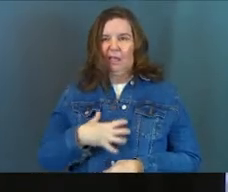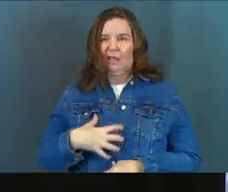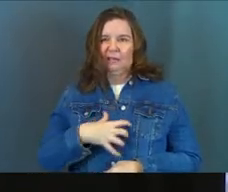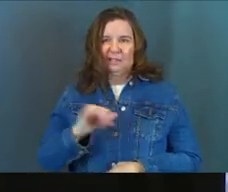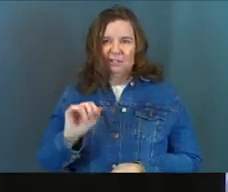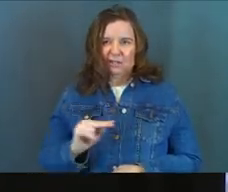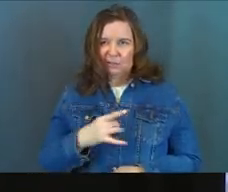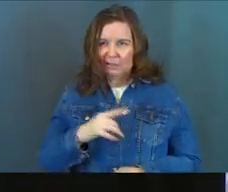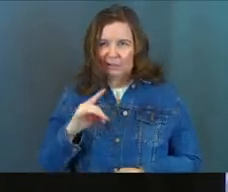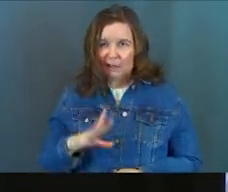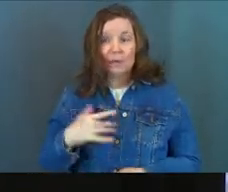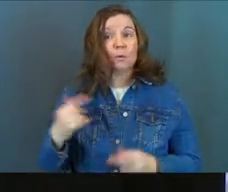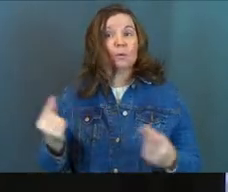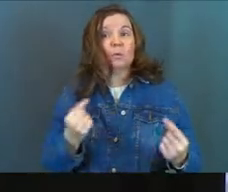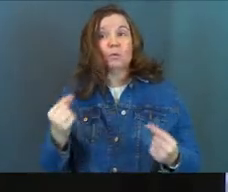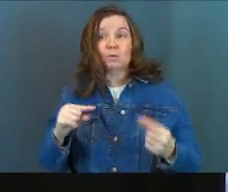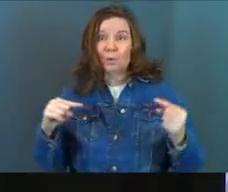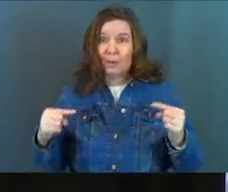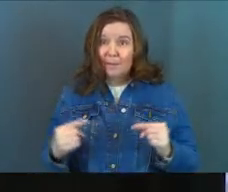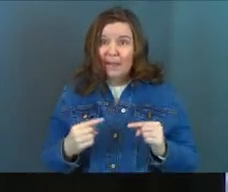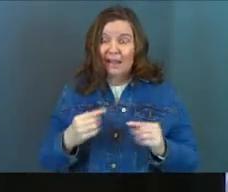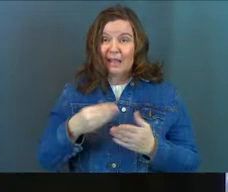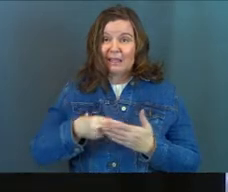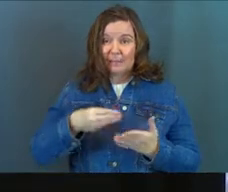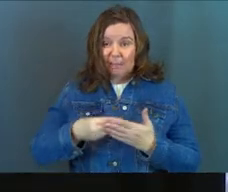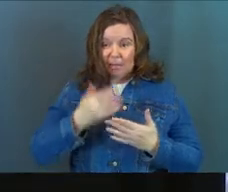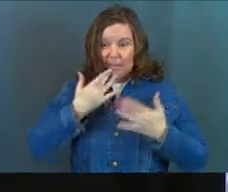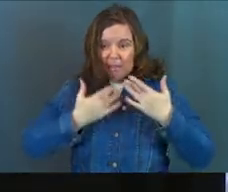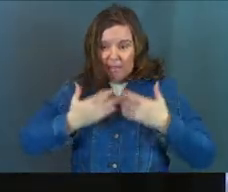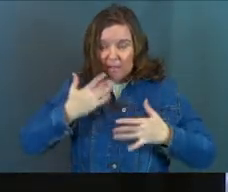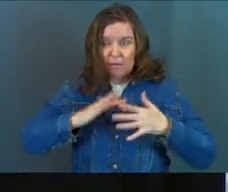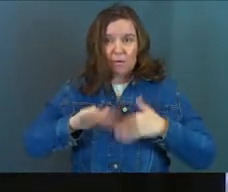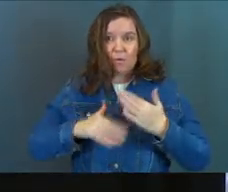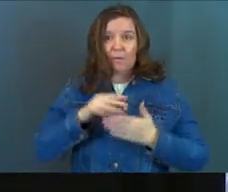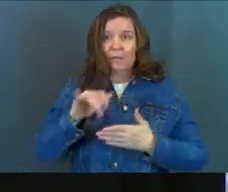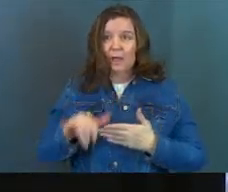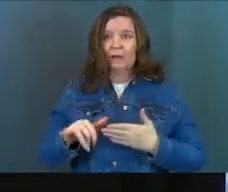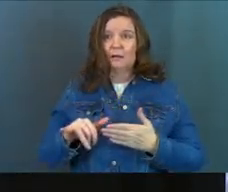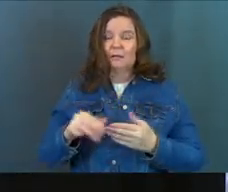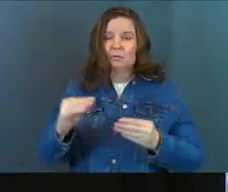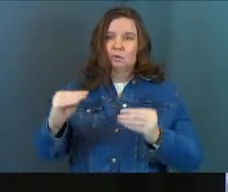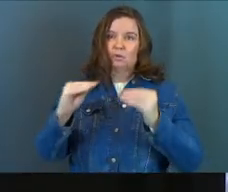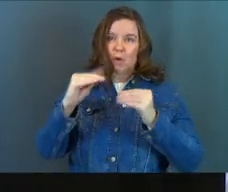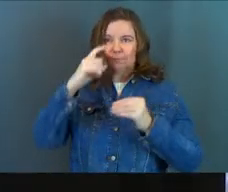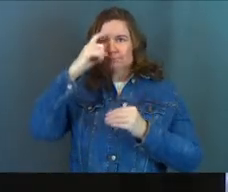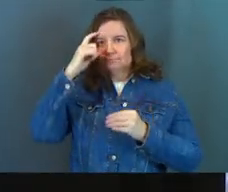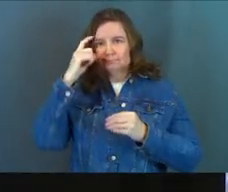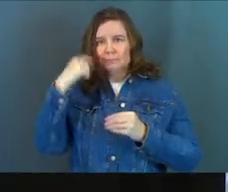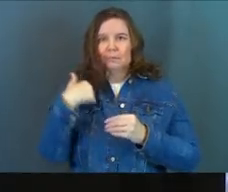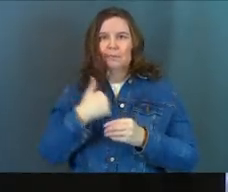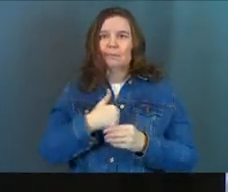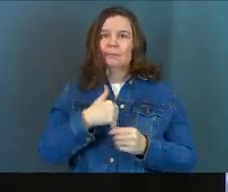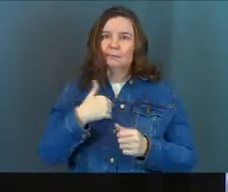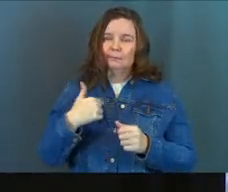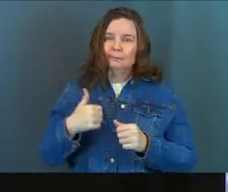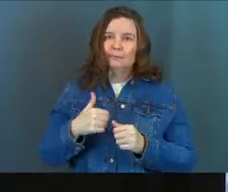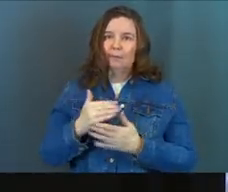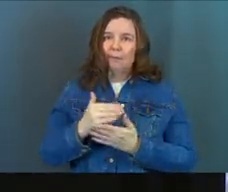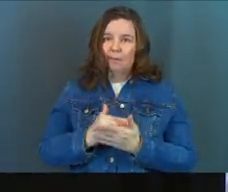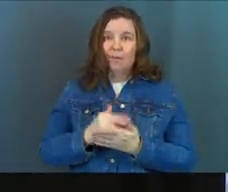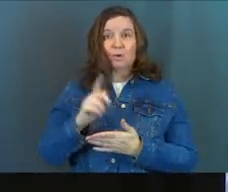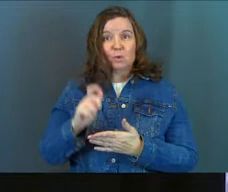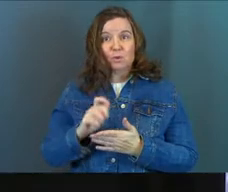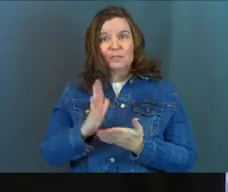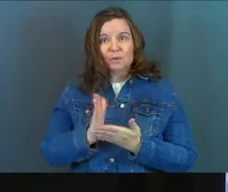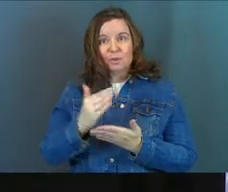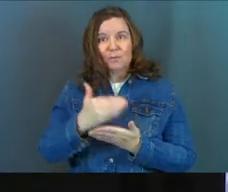waiting for us in January. And so the pain and the money and the all of that taught us a lesson that